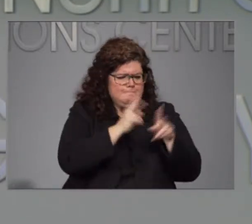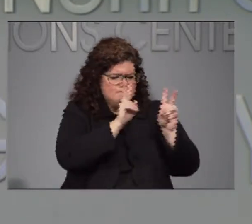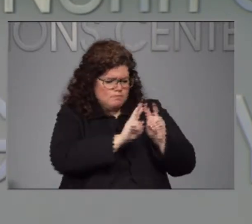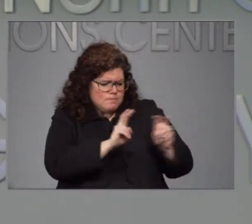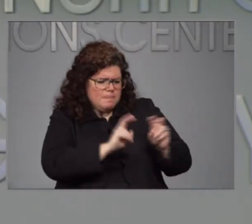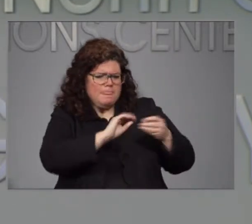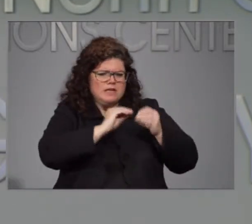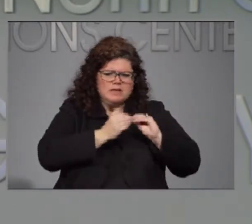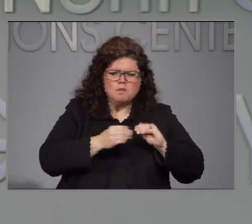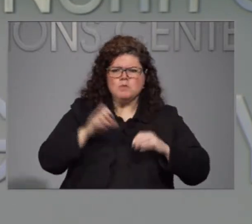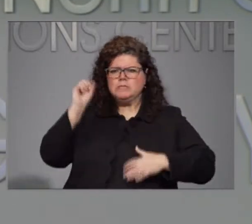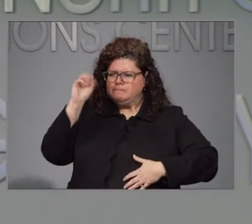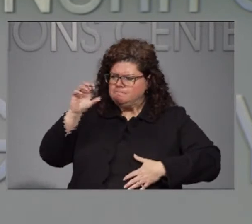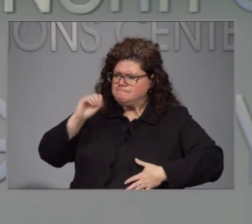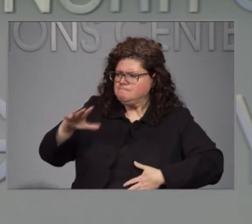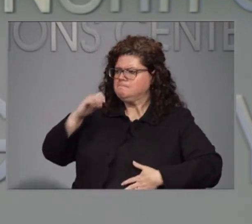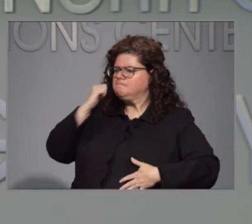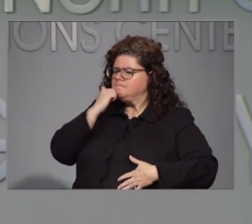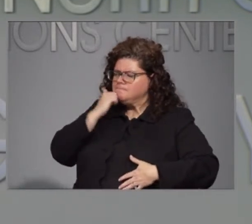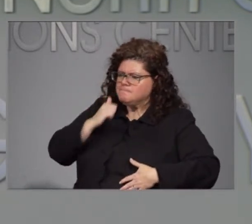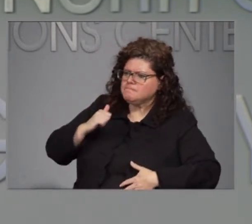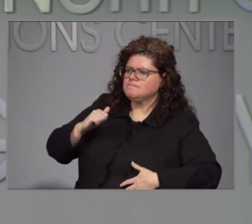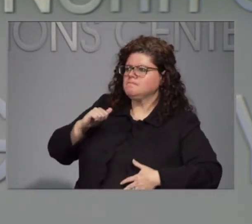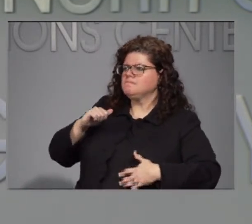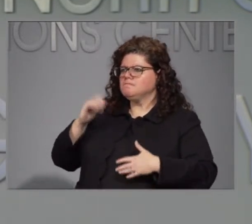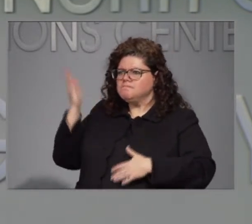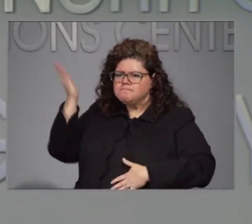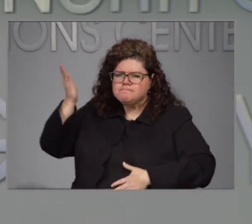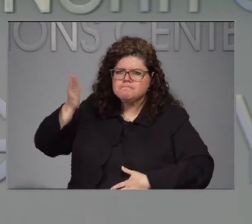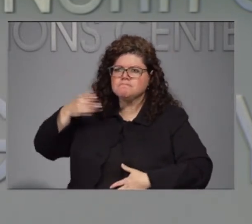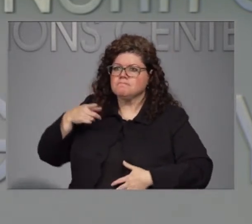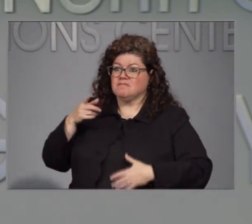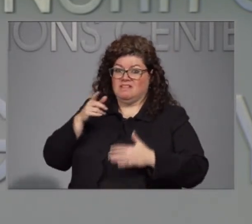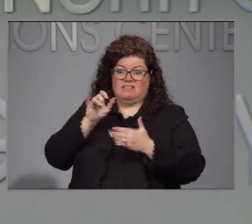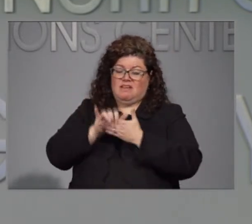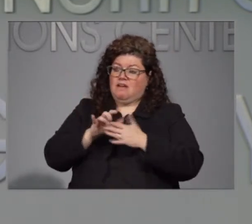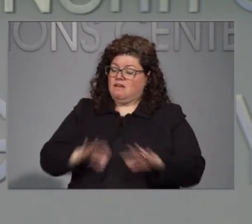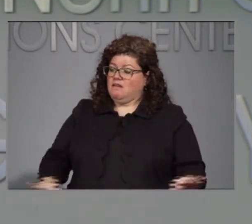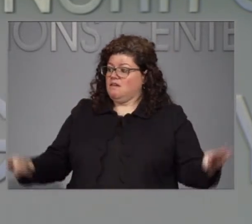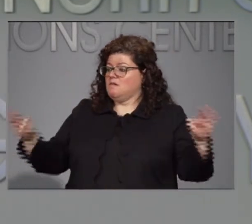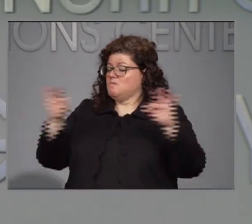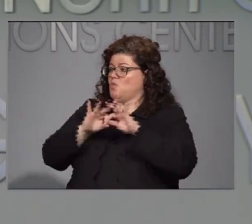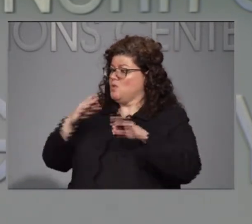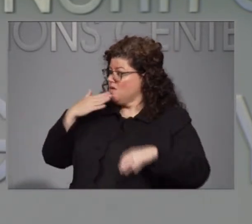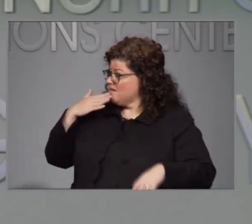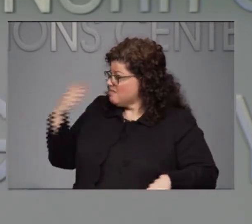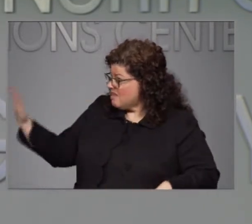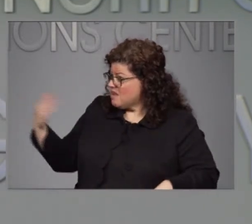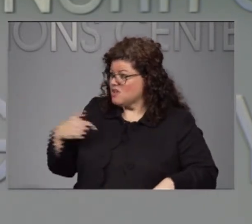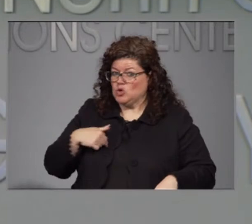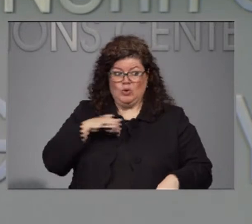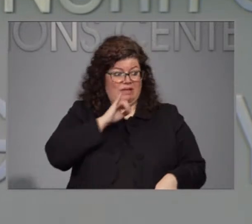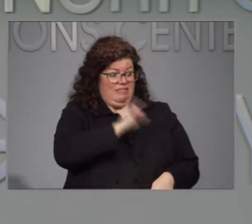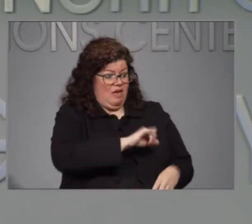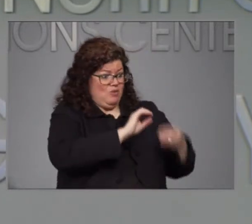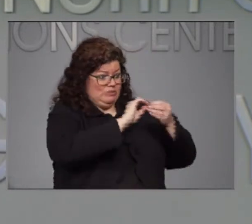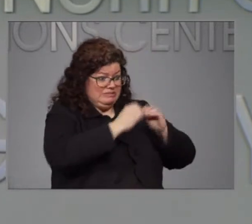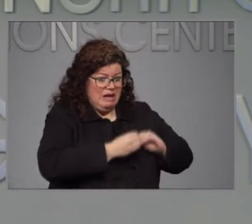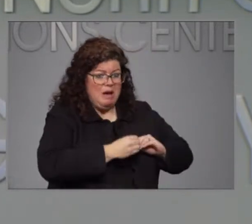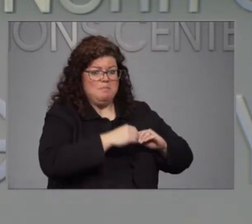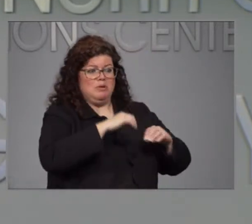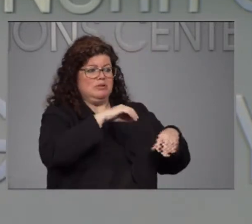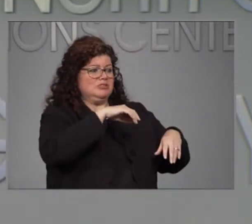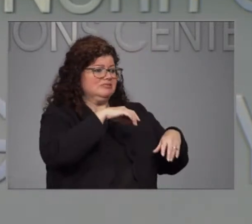numbers to us. Relying on the data in science is critical. I know that we came into this making